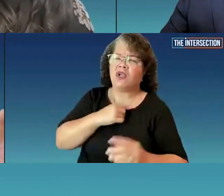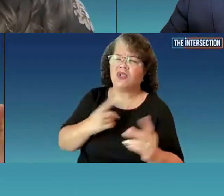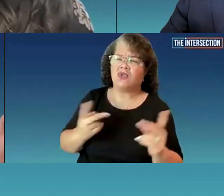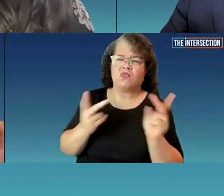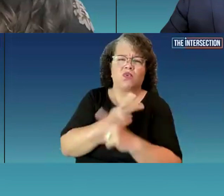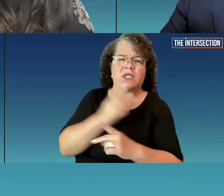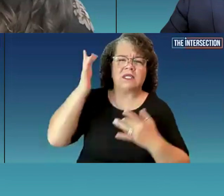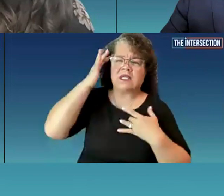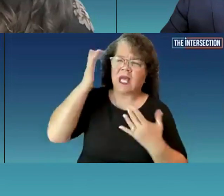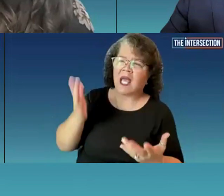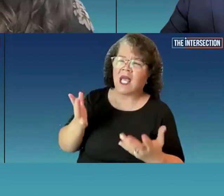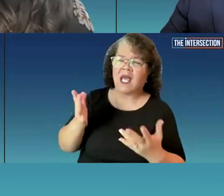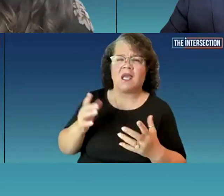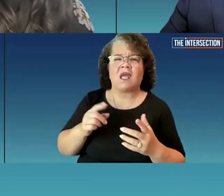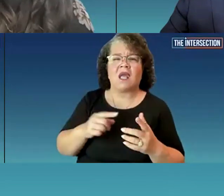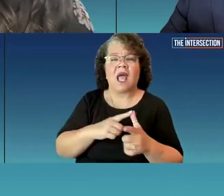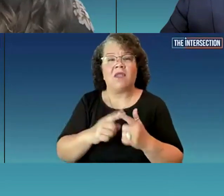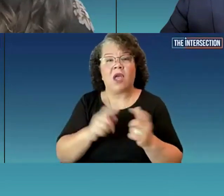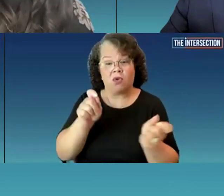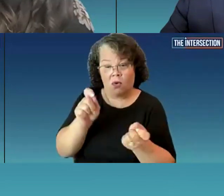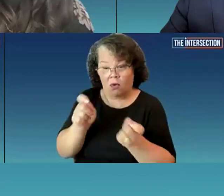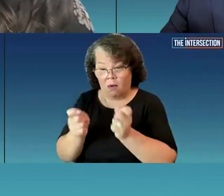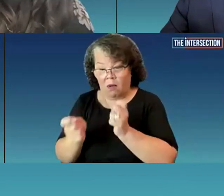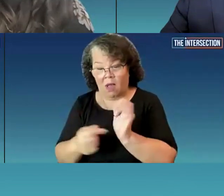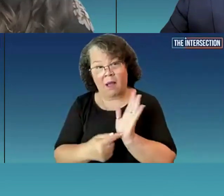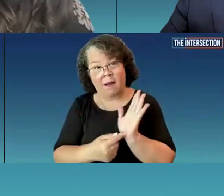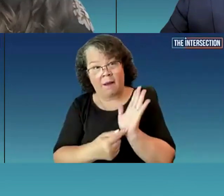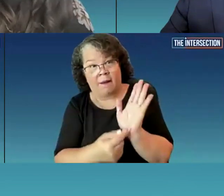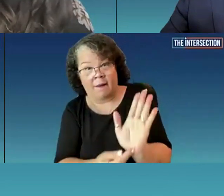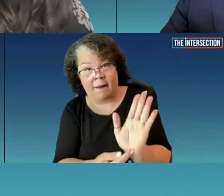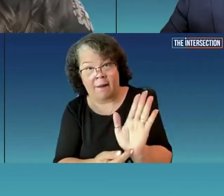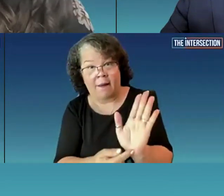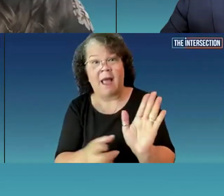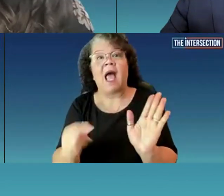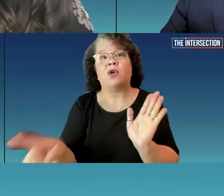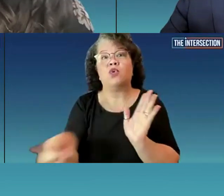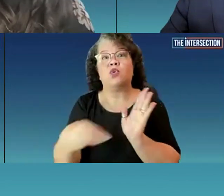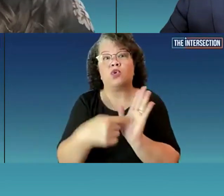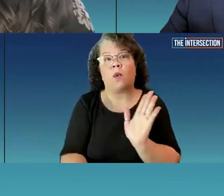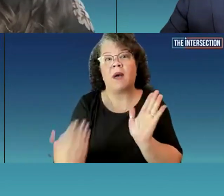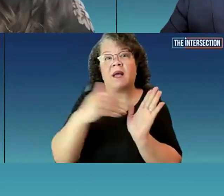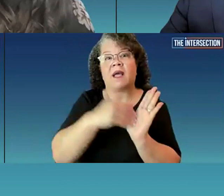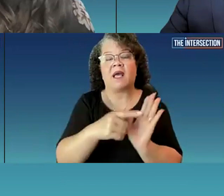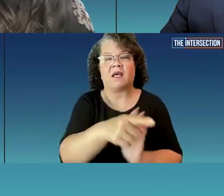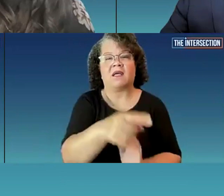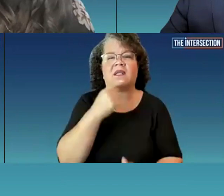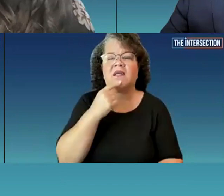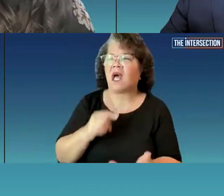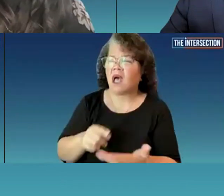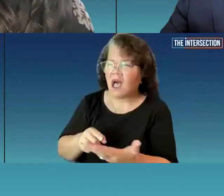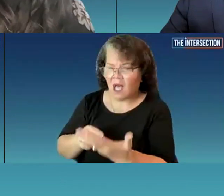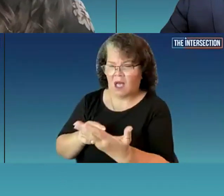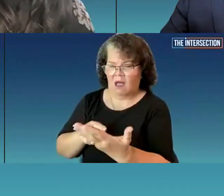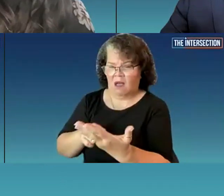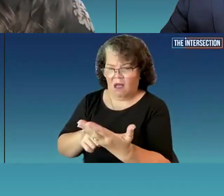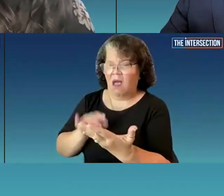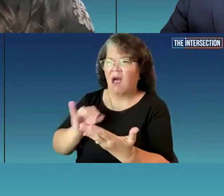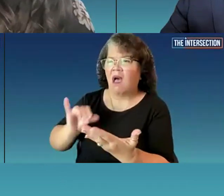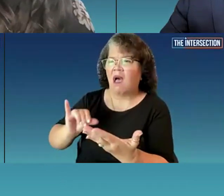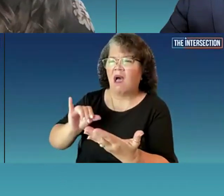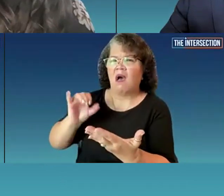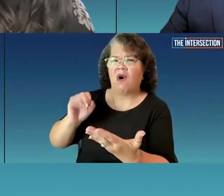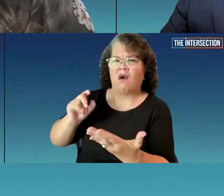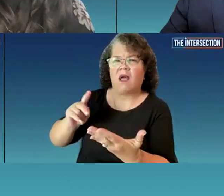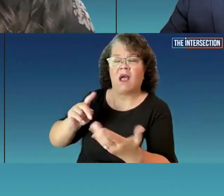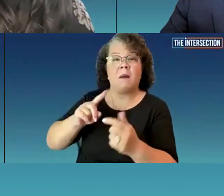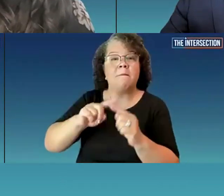way and even do things like hand chart reviews, and they see the data again and they say, oh, okay. But at that point, when they see